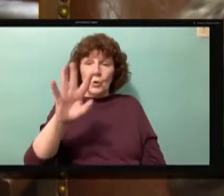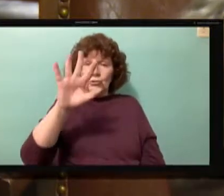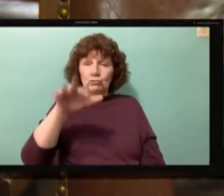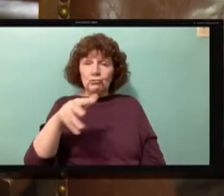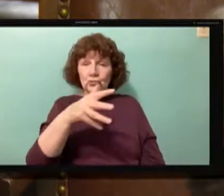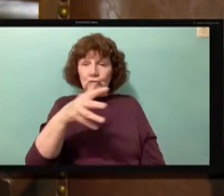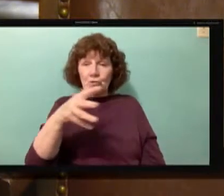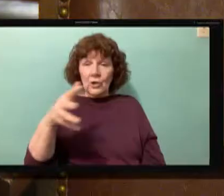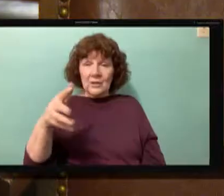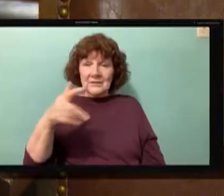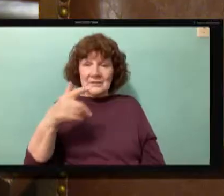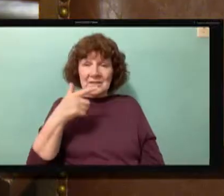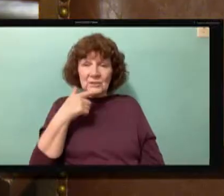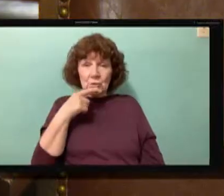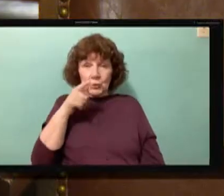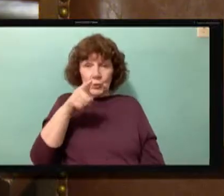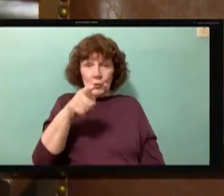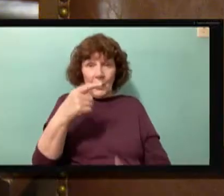in charge of them.